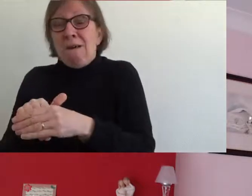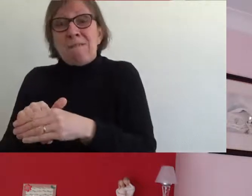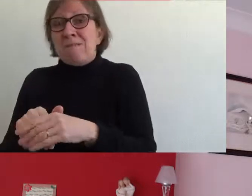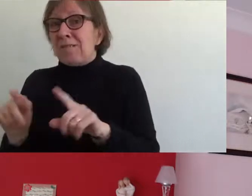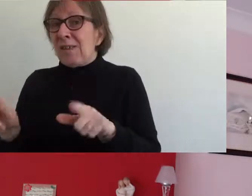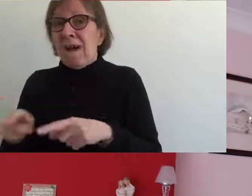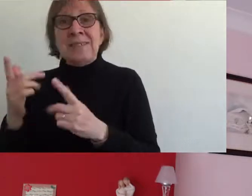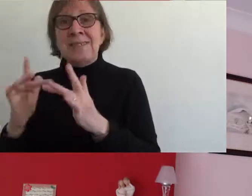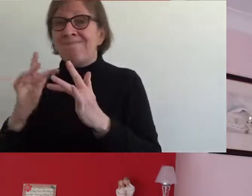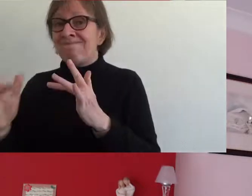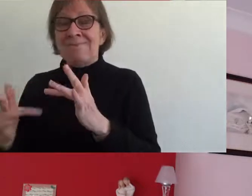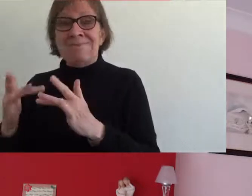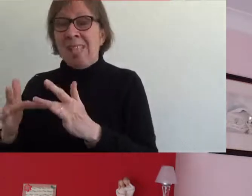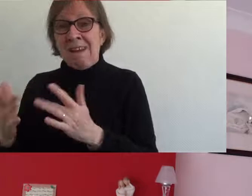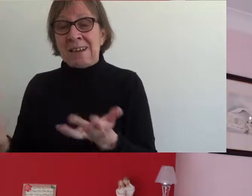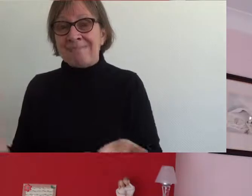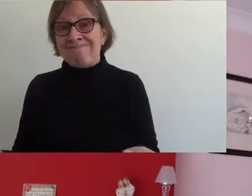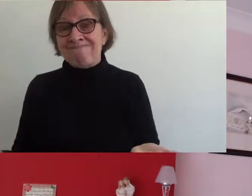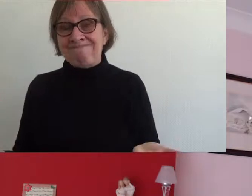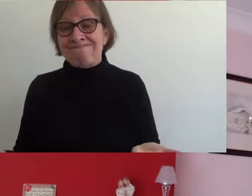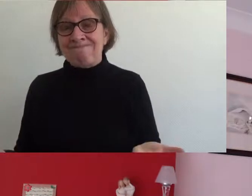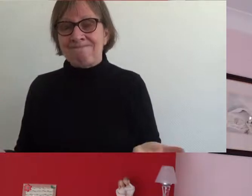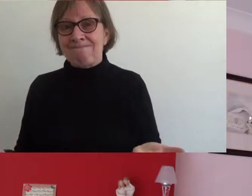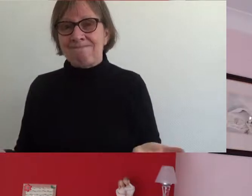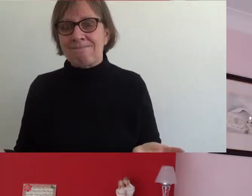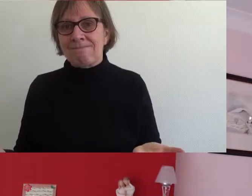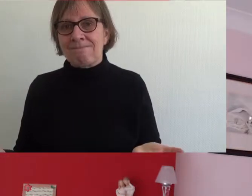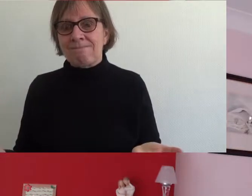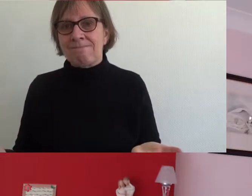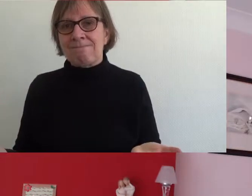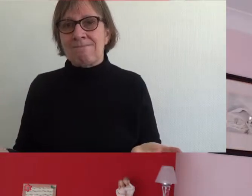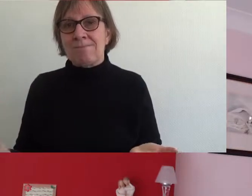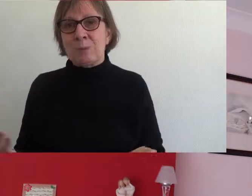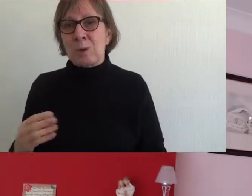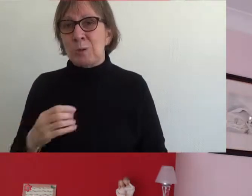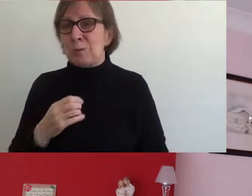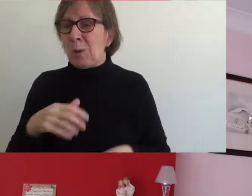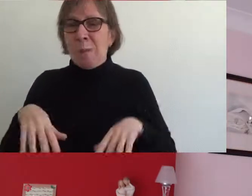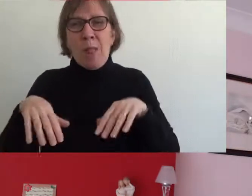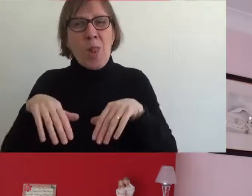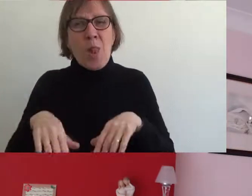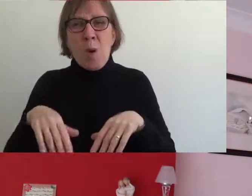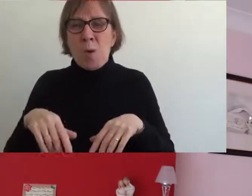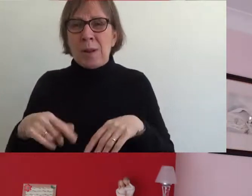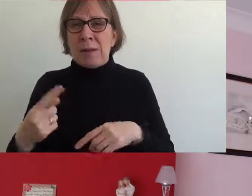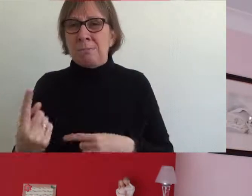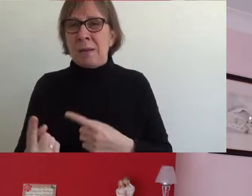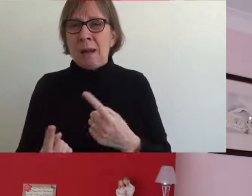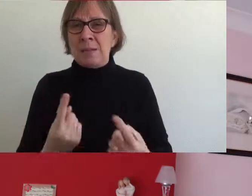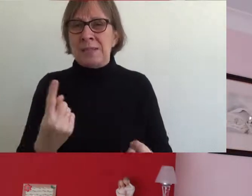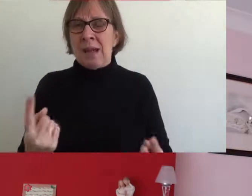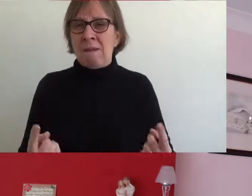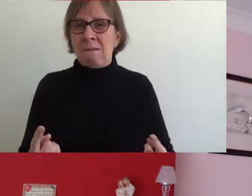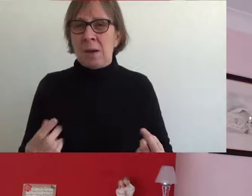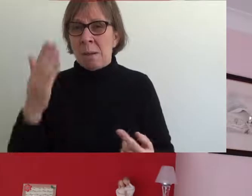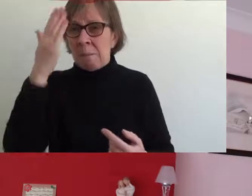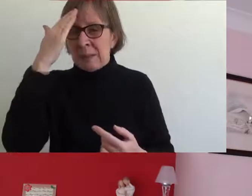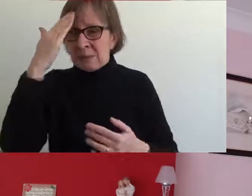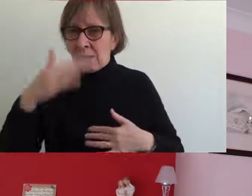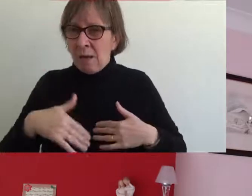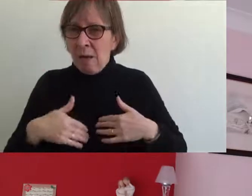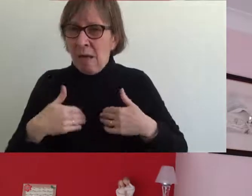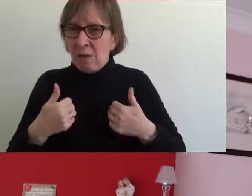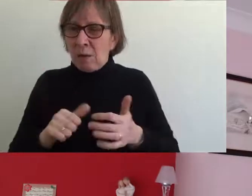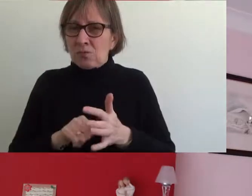with those things. Some are not able to access services online. Some are lonely. Some are struggling with mental